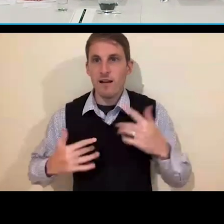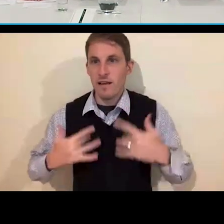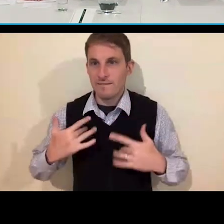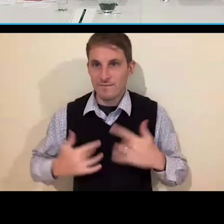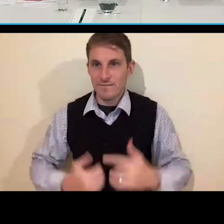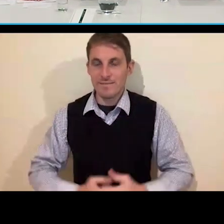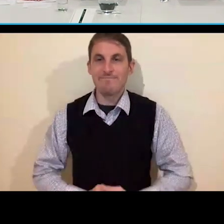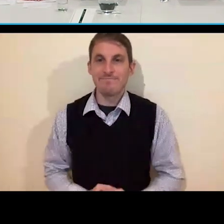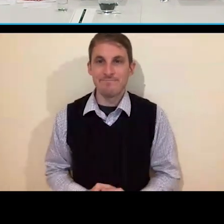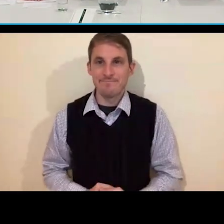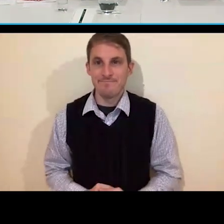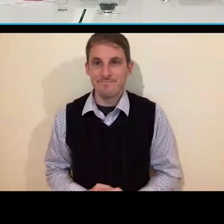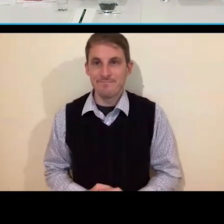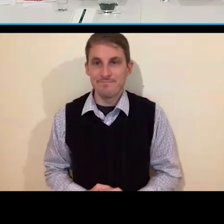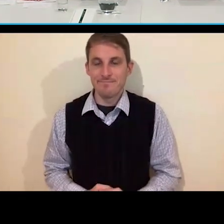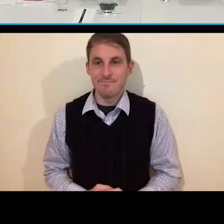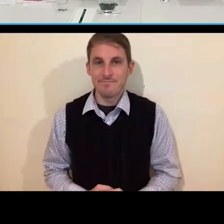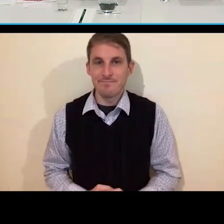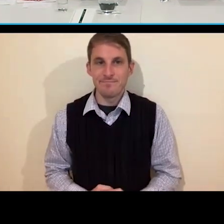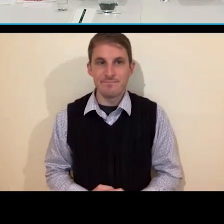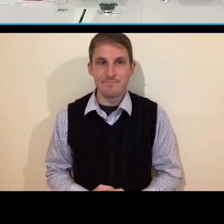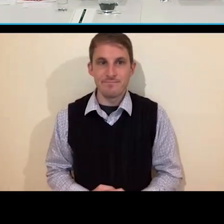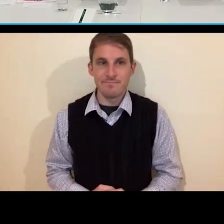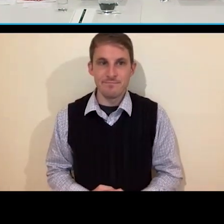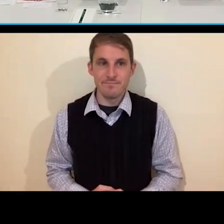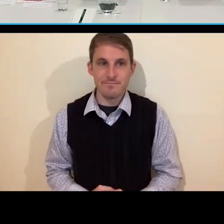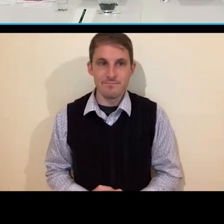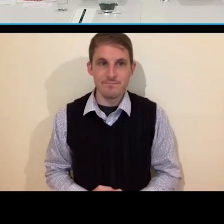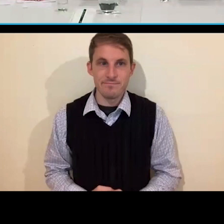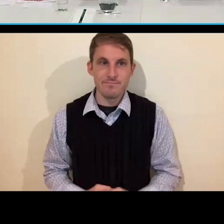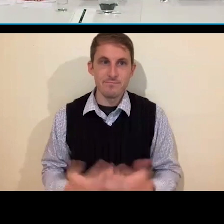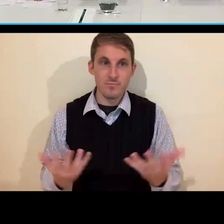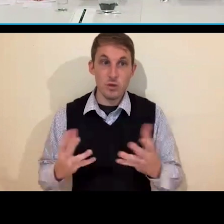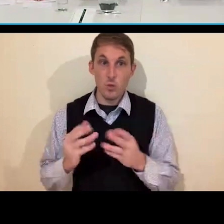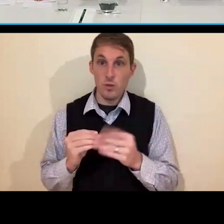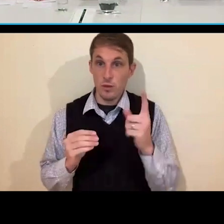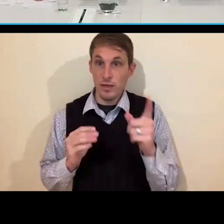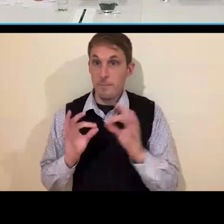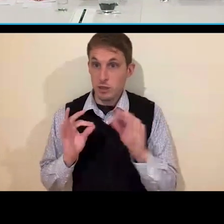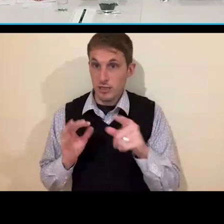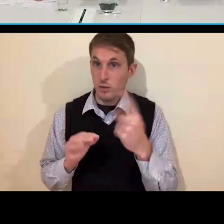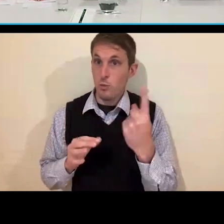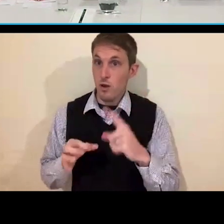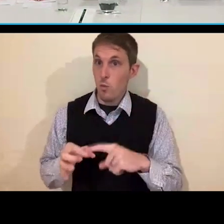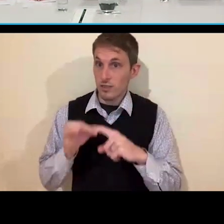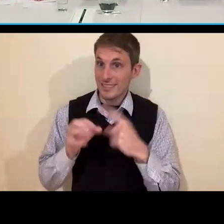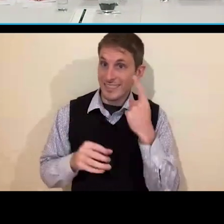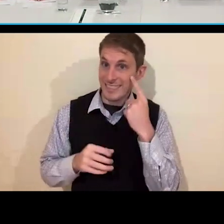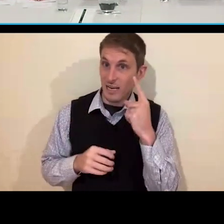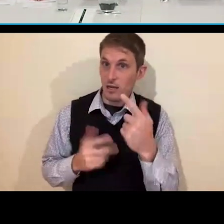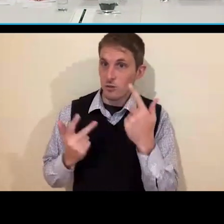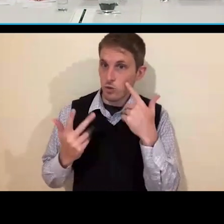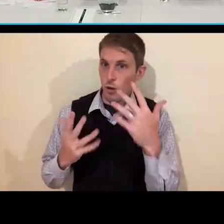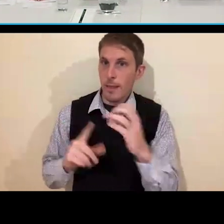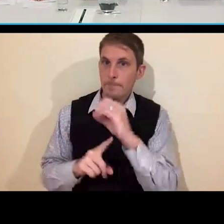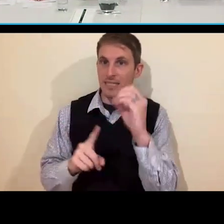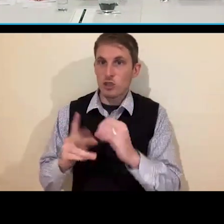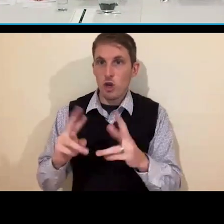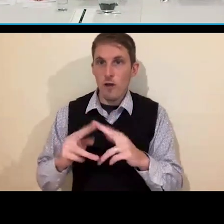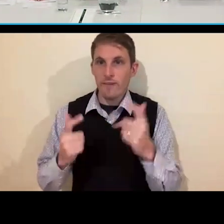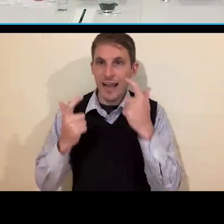And this measure, similarly, is a quality indicator that measures the percentage of care